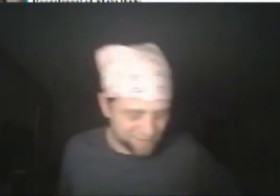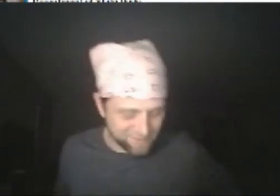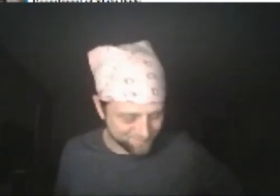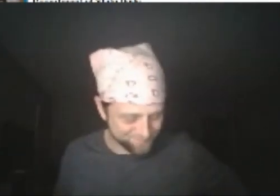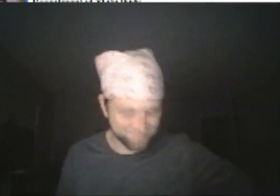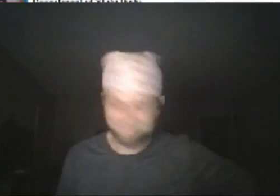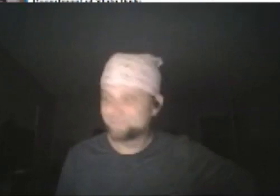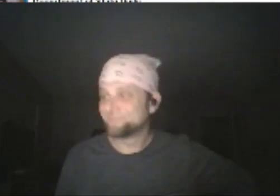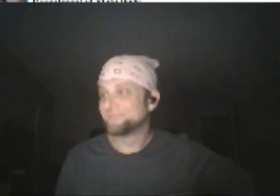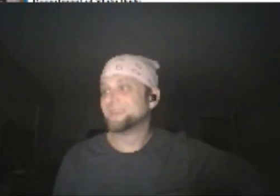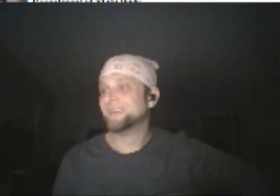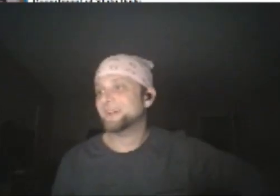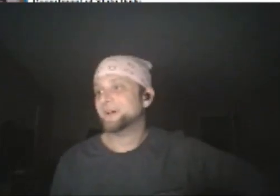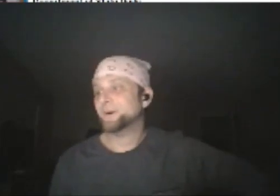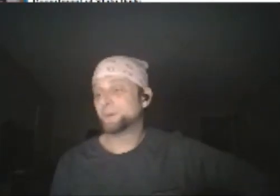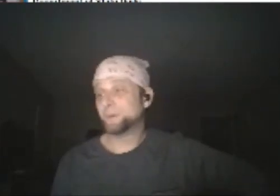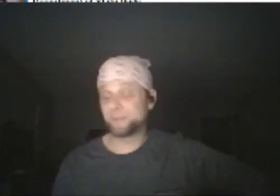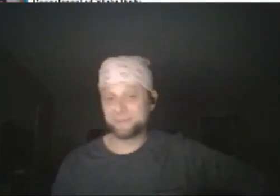funny.